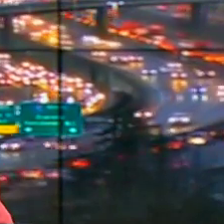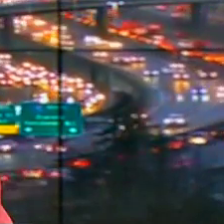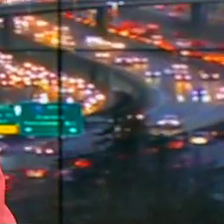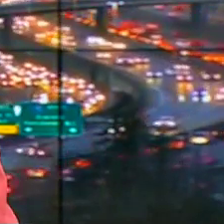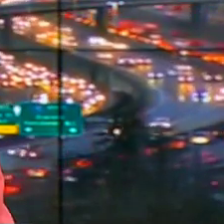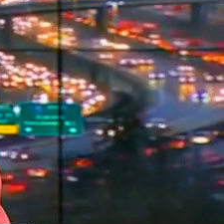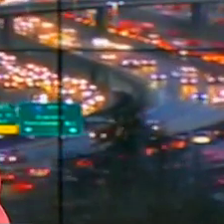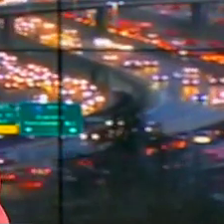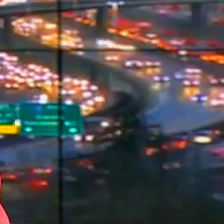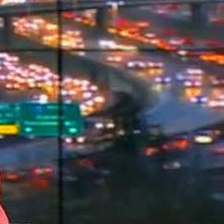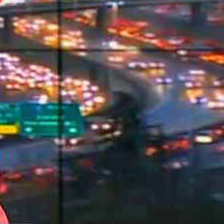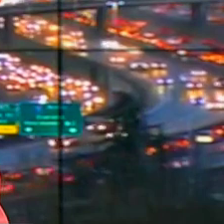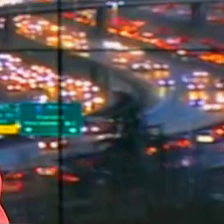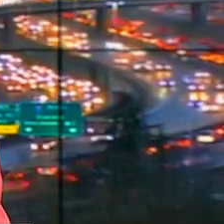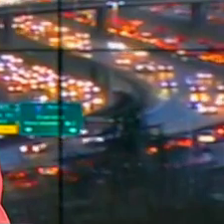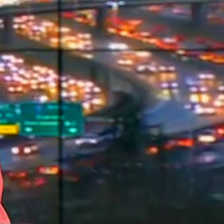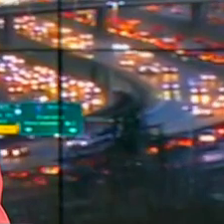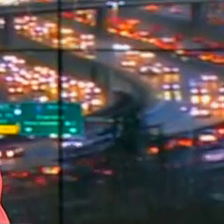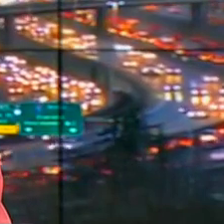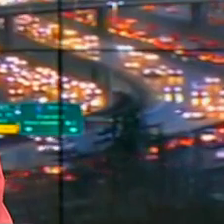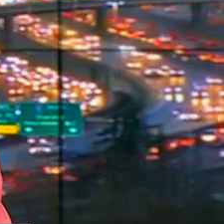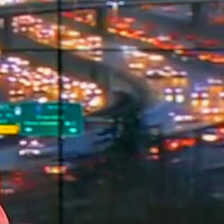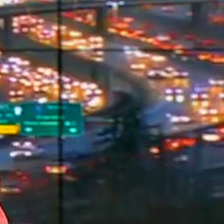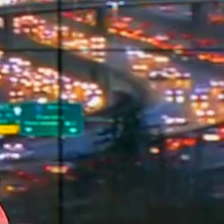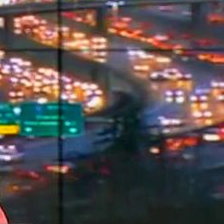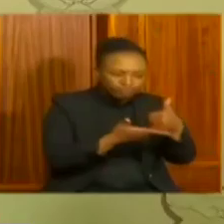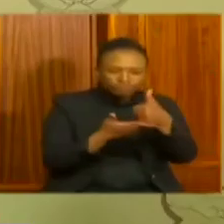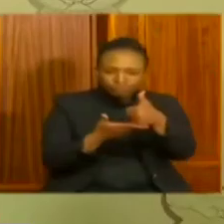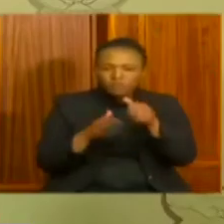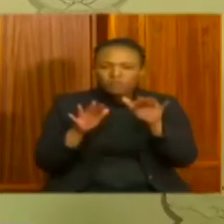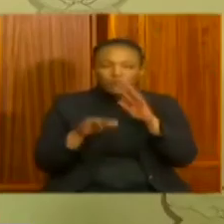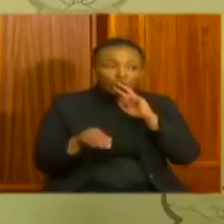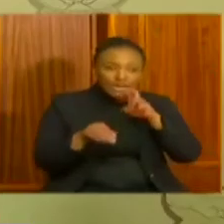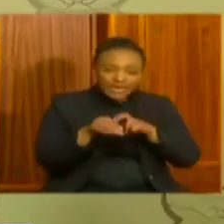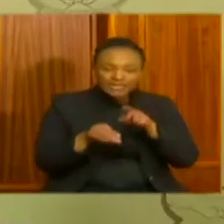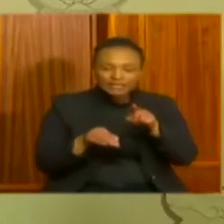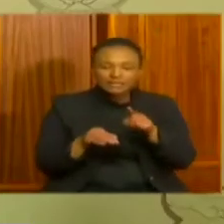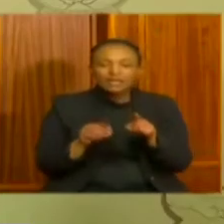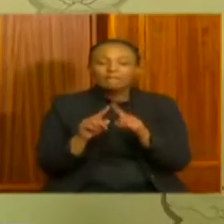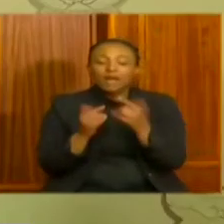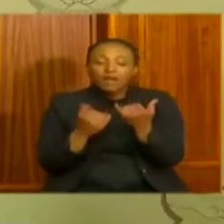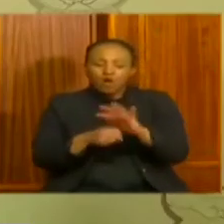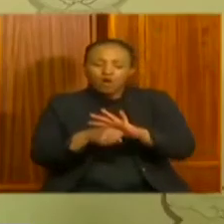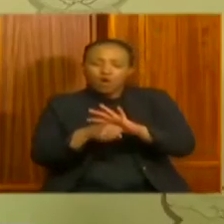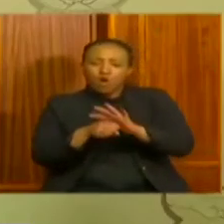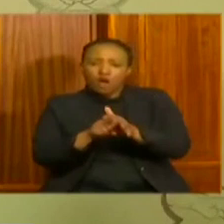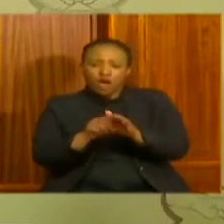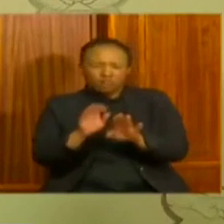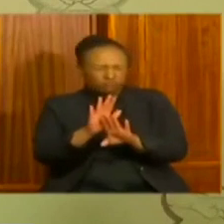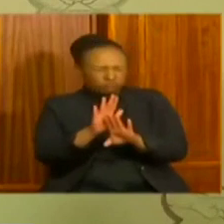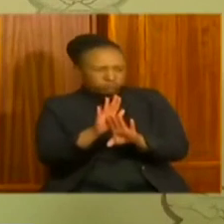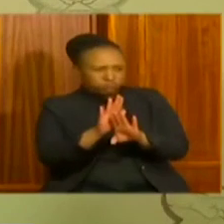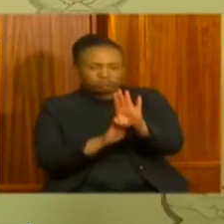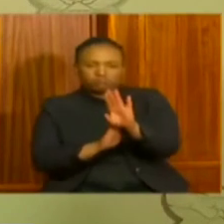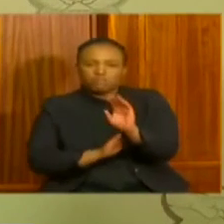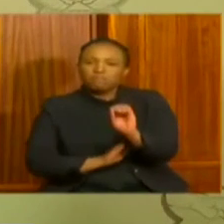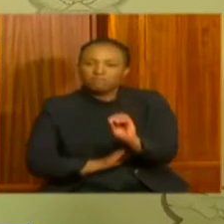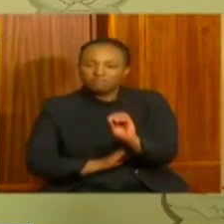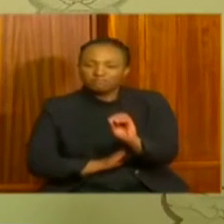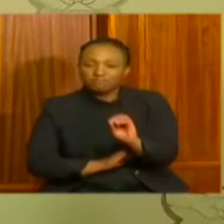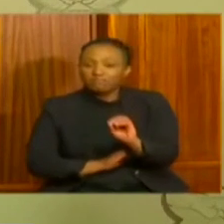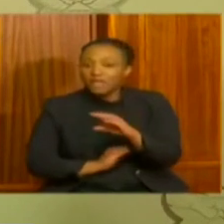Cyril Ramaphosa made the announcement on Thursday. Listen in. Surge in new infections means that